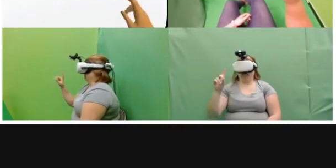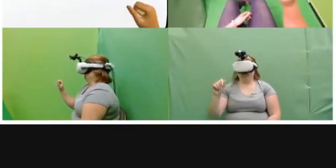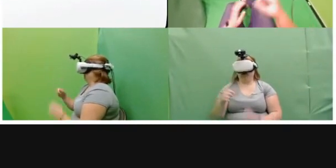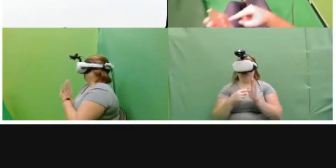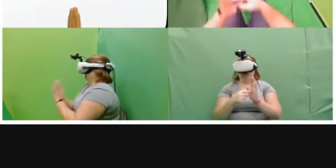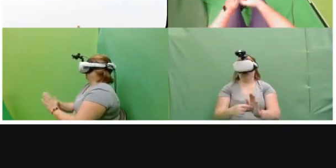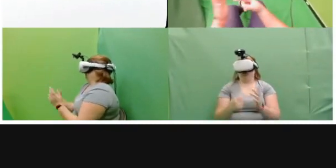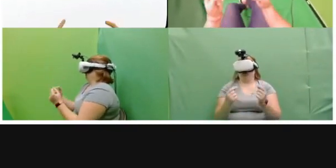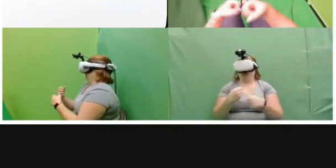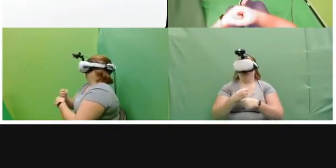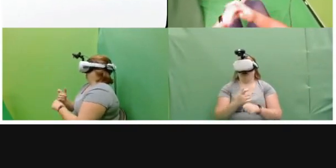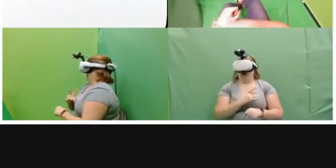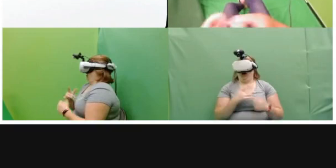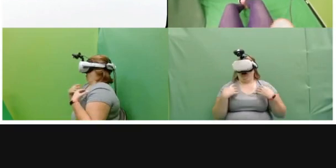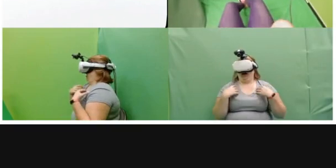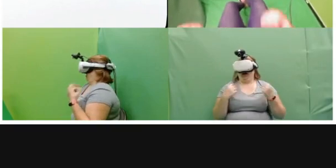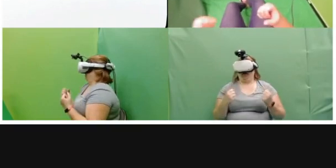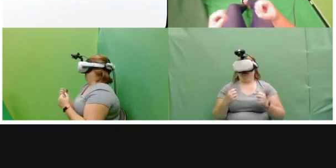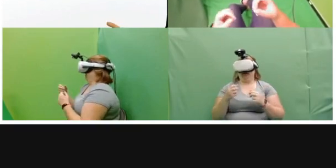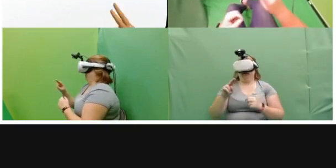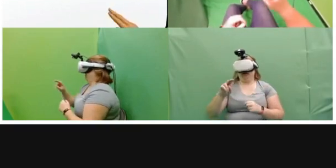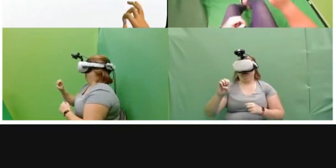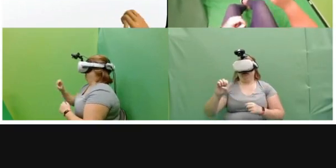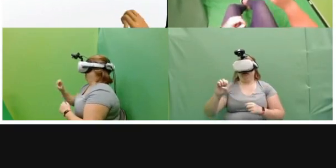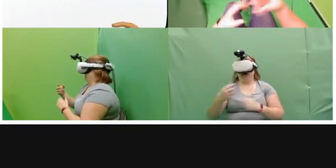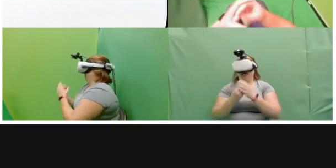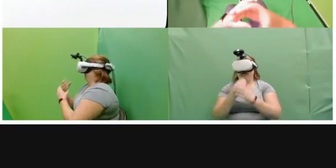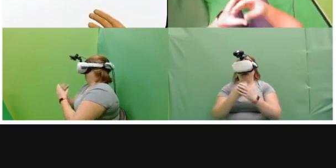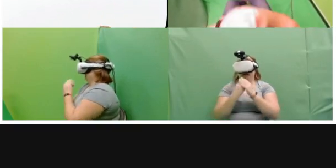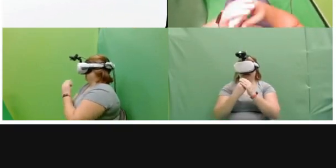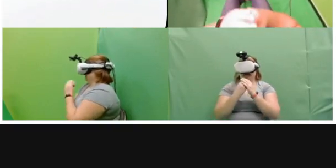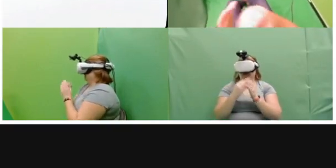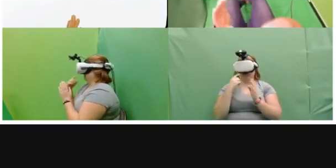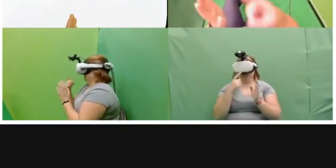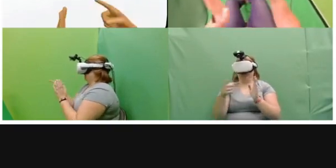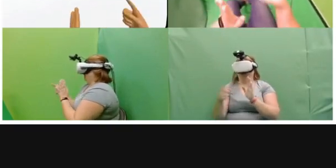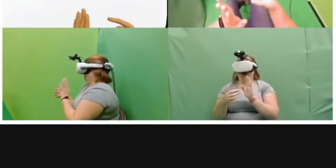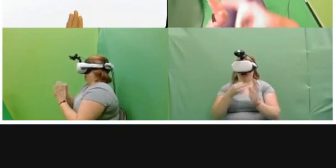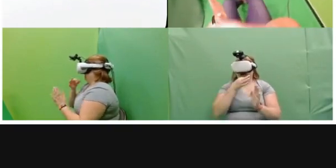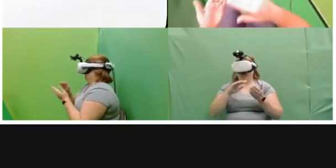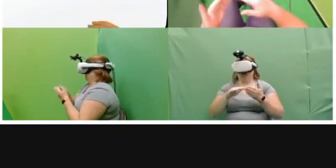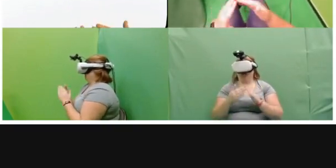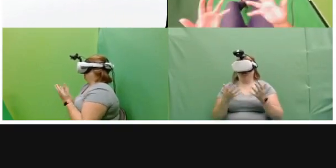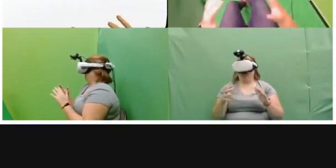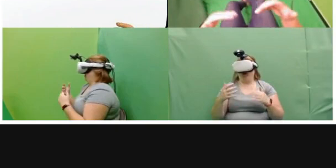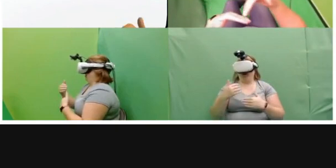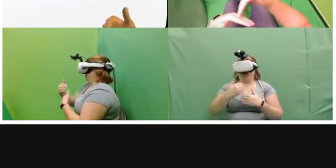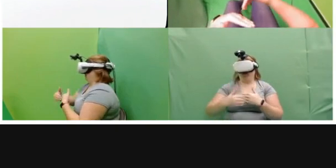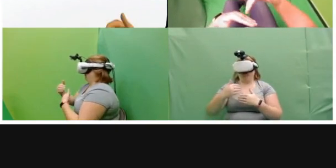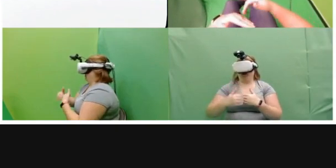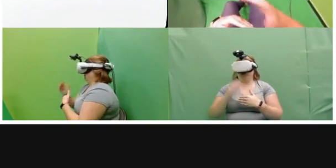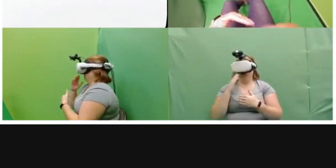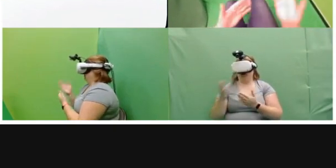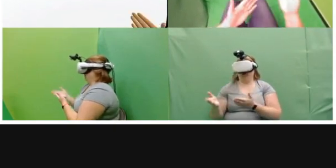the person signing. And then, as explained, there's also like this external camera that you can see on top of the